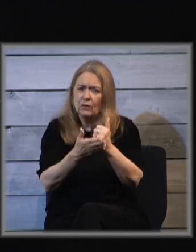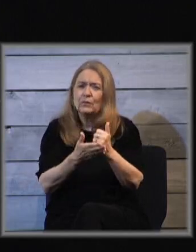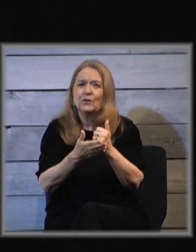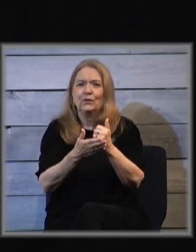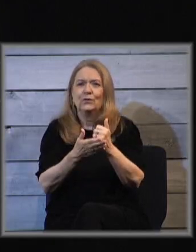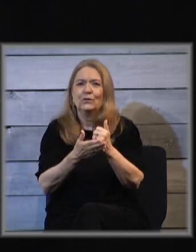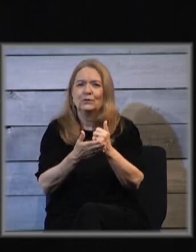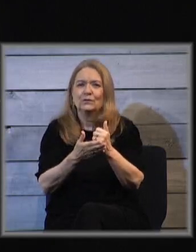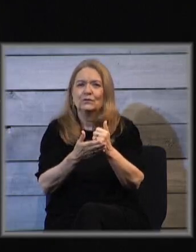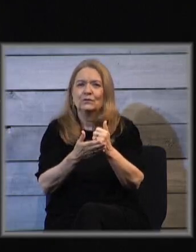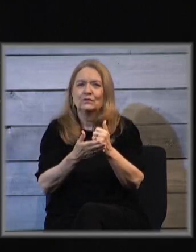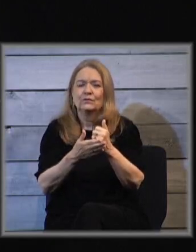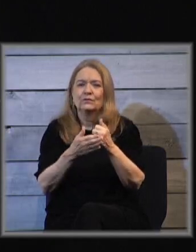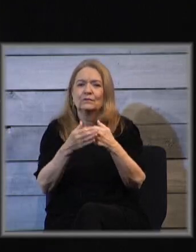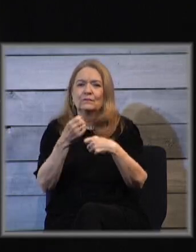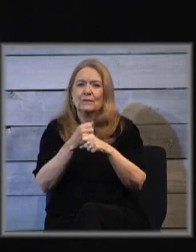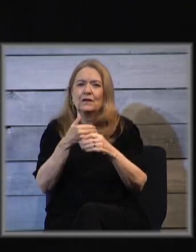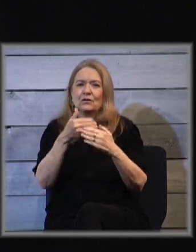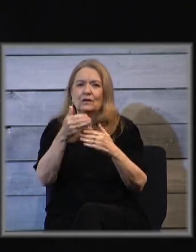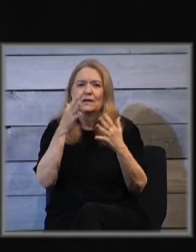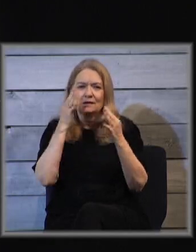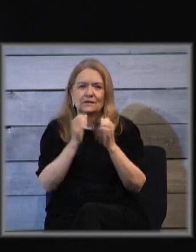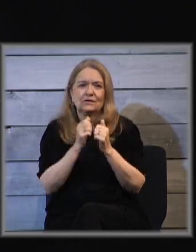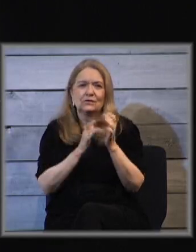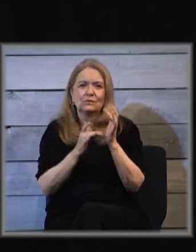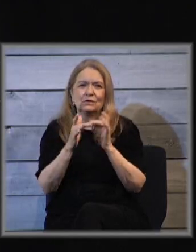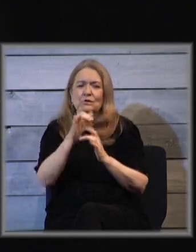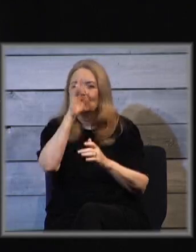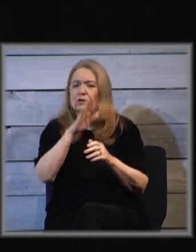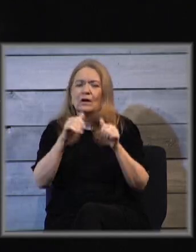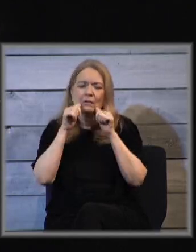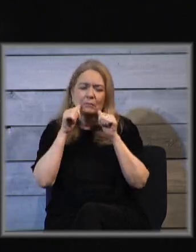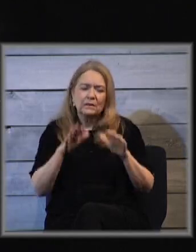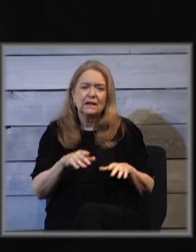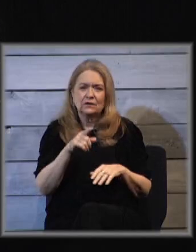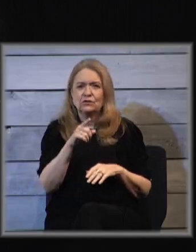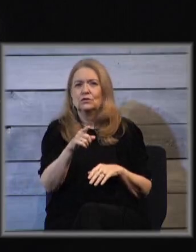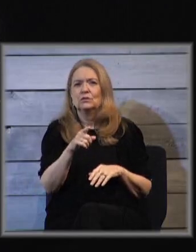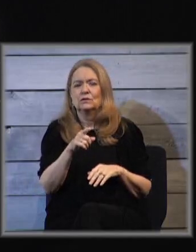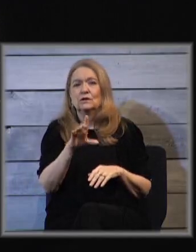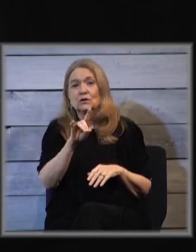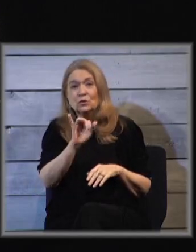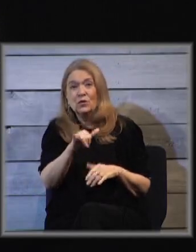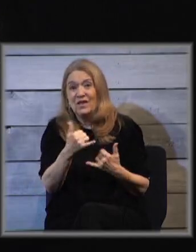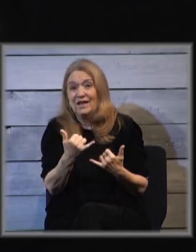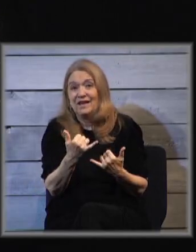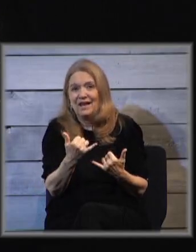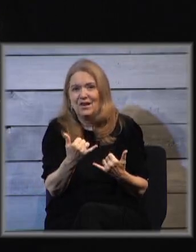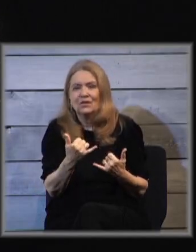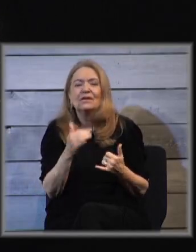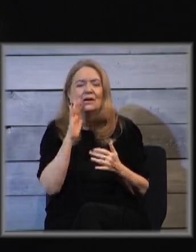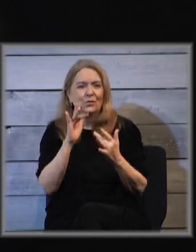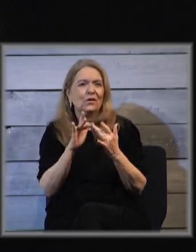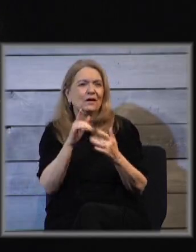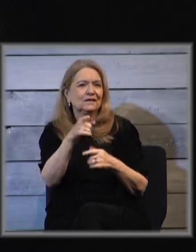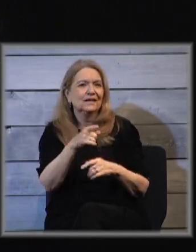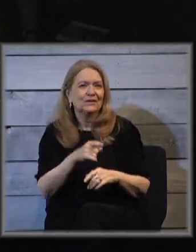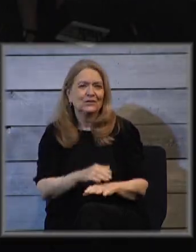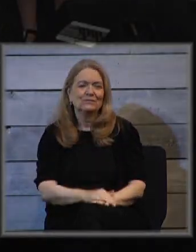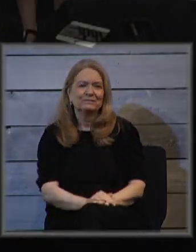steps with Jesus. So God bless you. Do that now, and we'll be in touch.